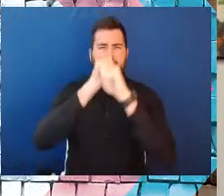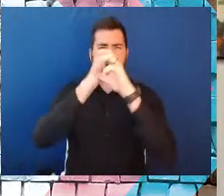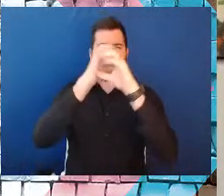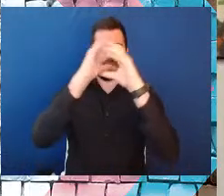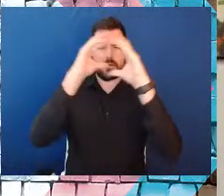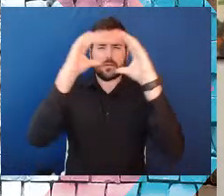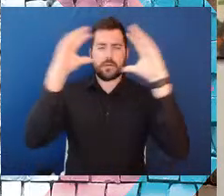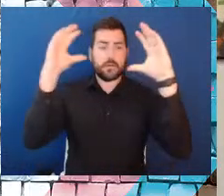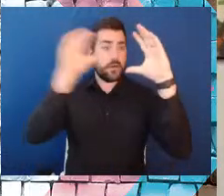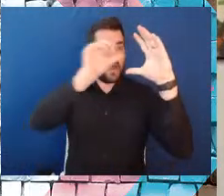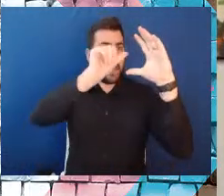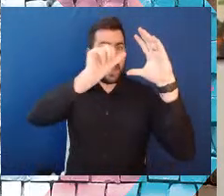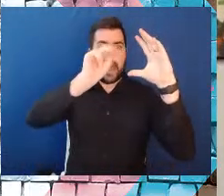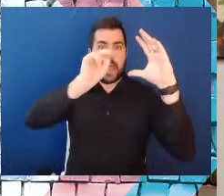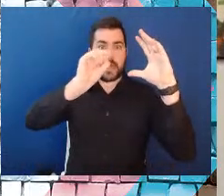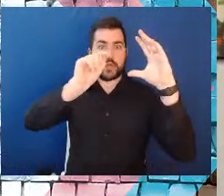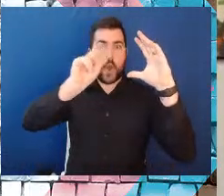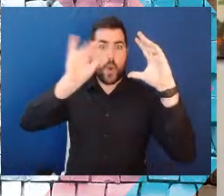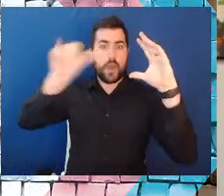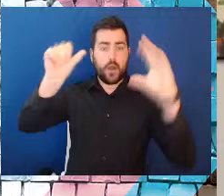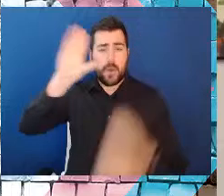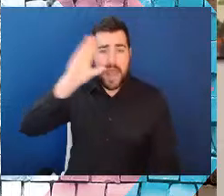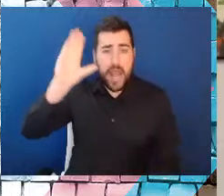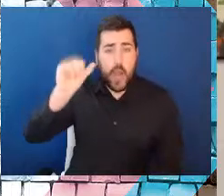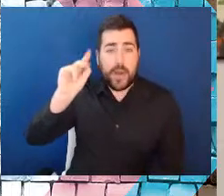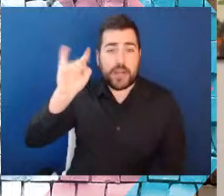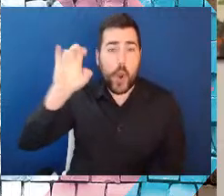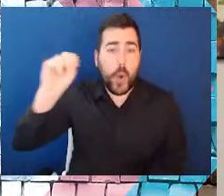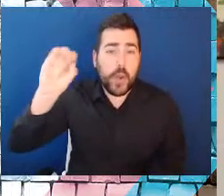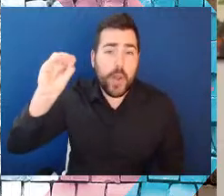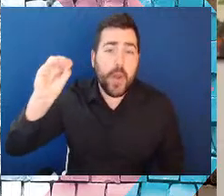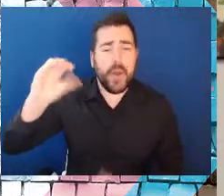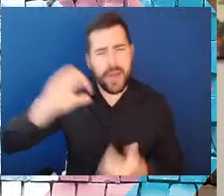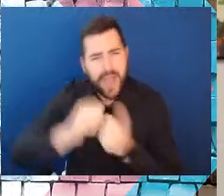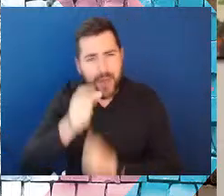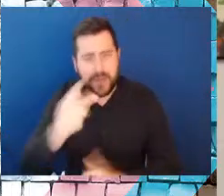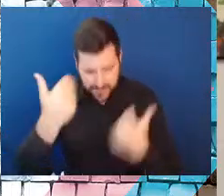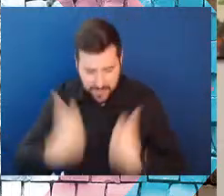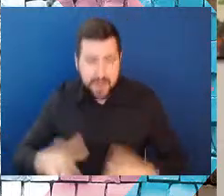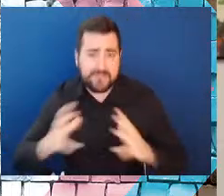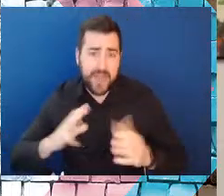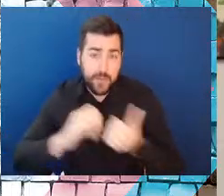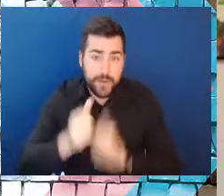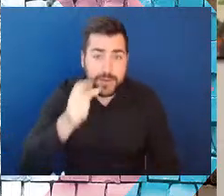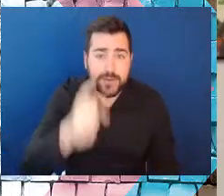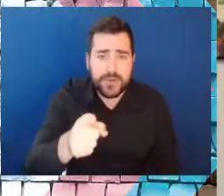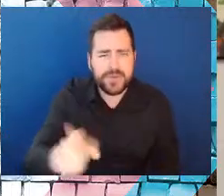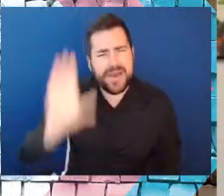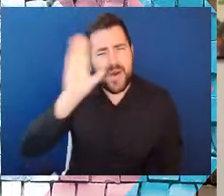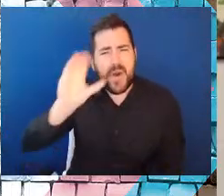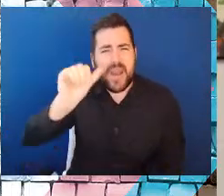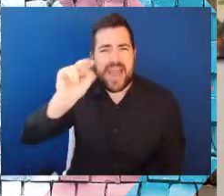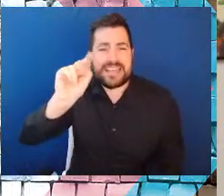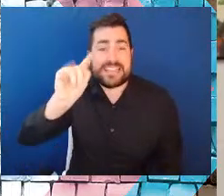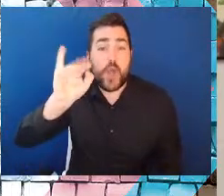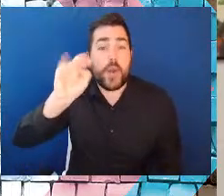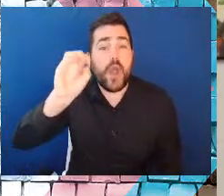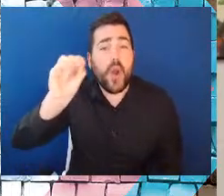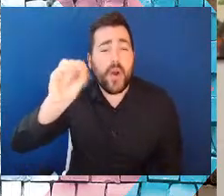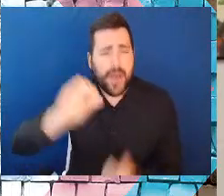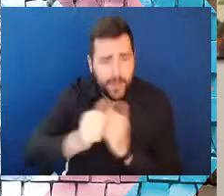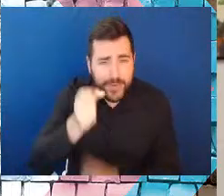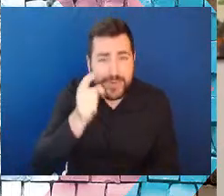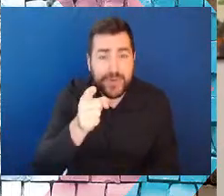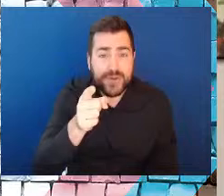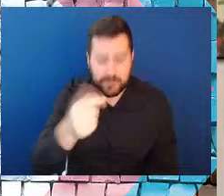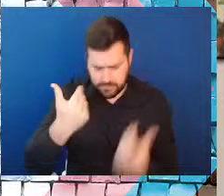and Antonio. Hello, Antonio. How are you? I'm doing fine. And how about you? Hello, Antonio.